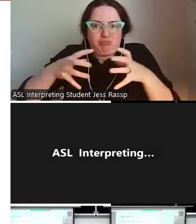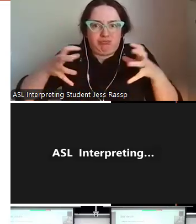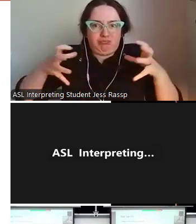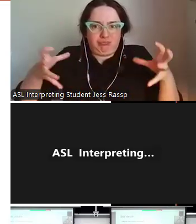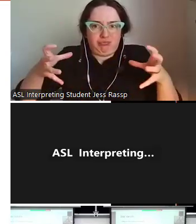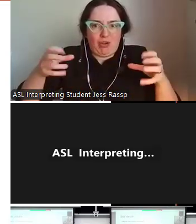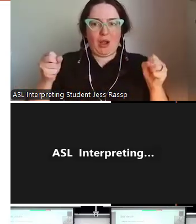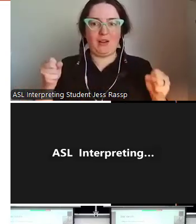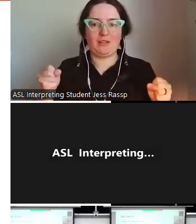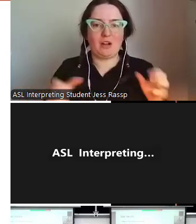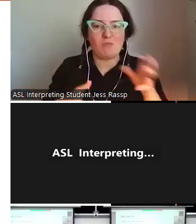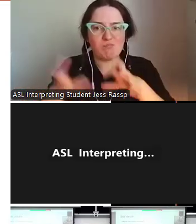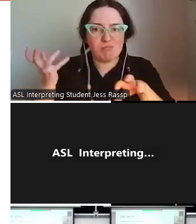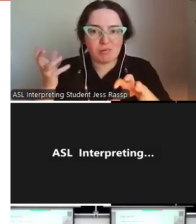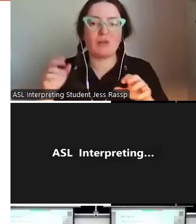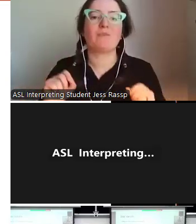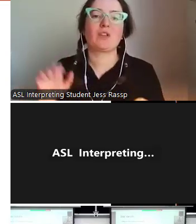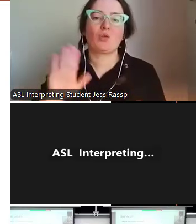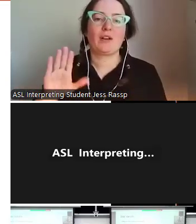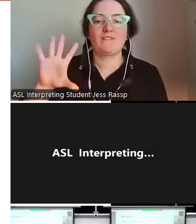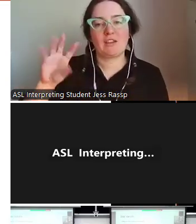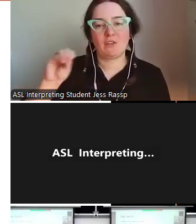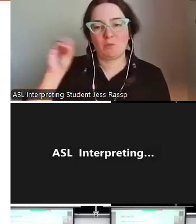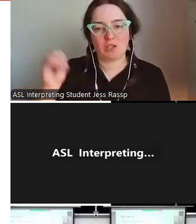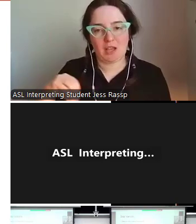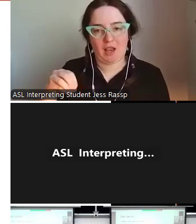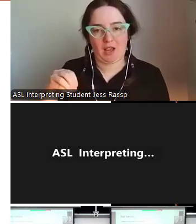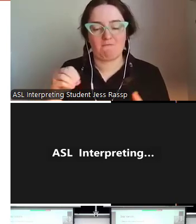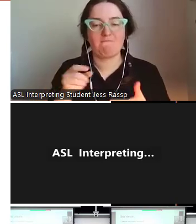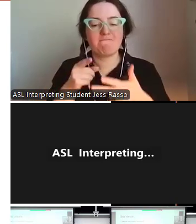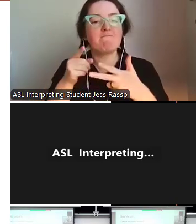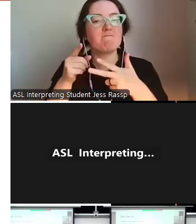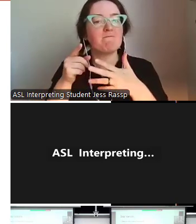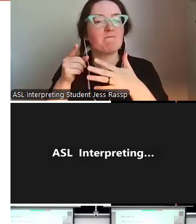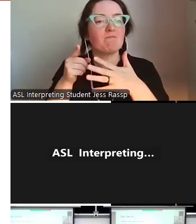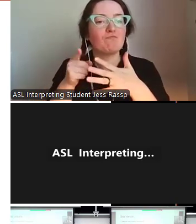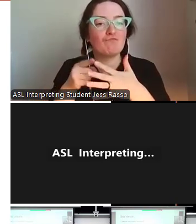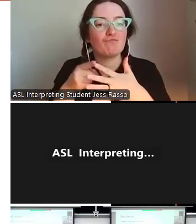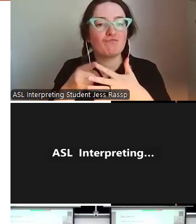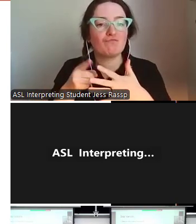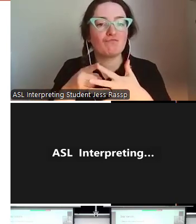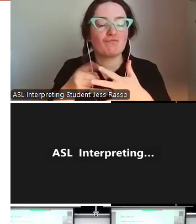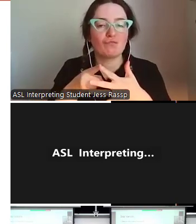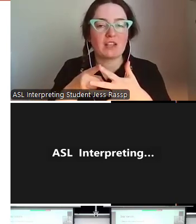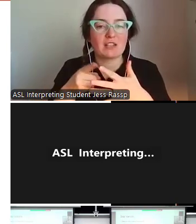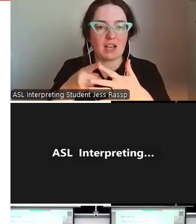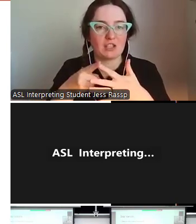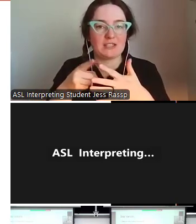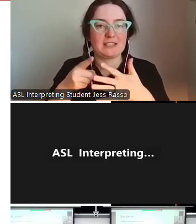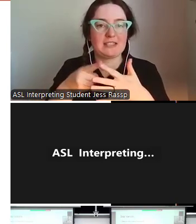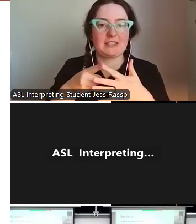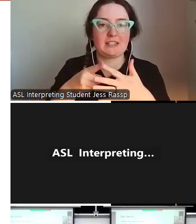50% of the bee venom. We've got phospholipase 2A. This is the enzyme that